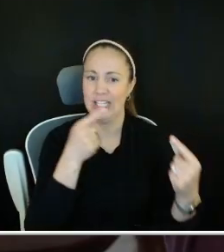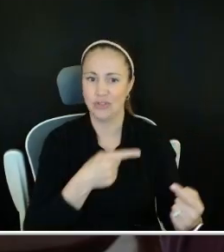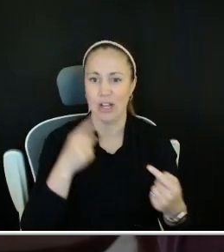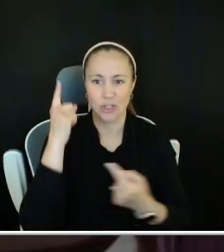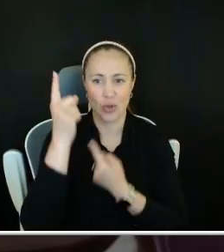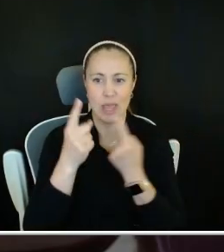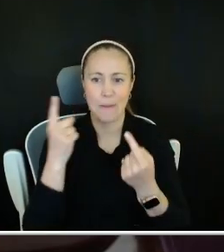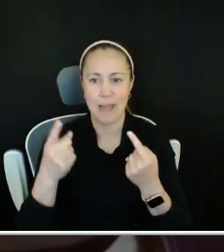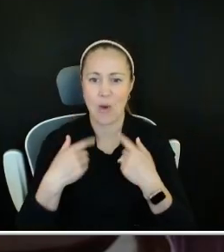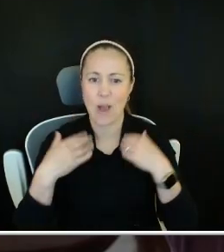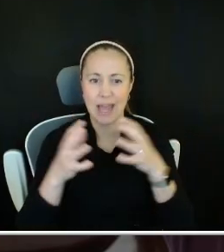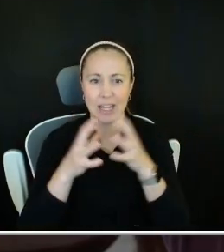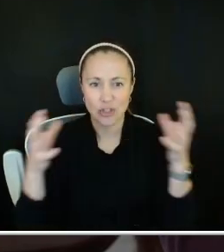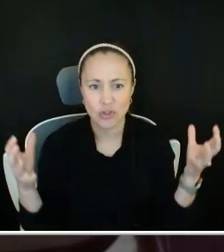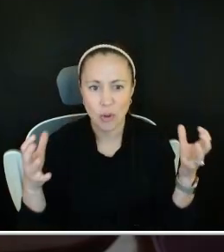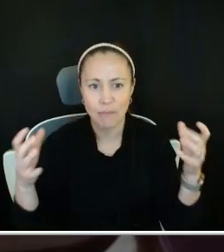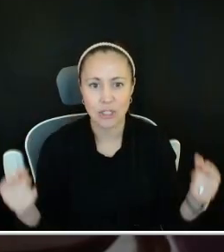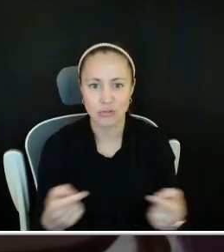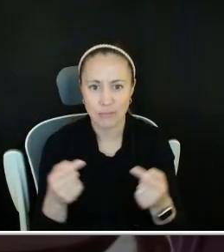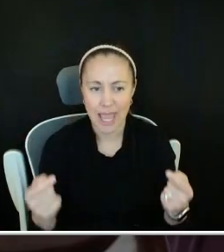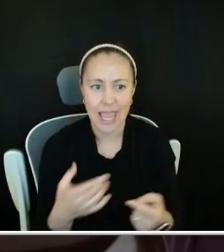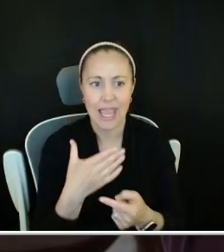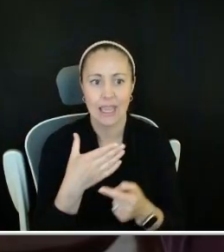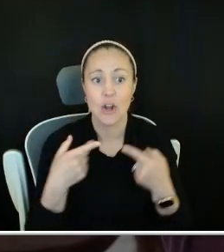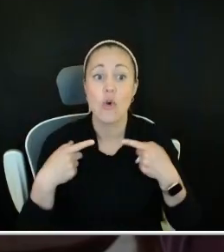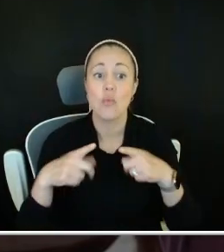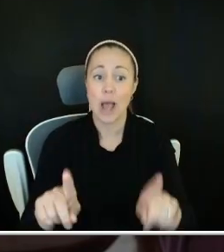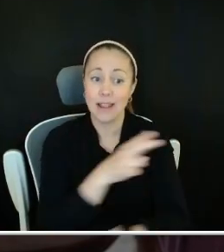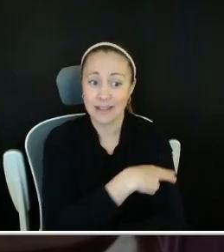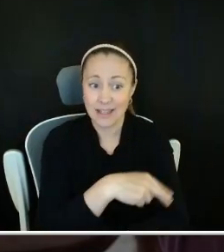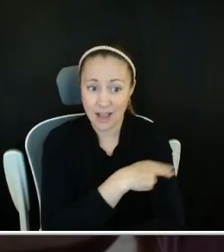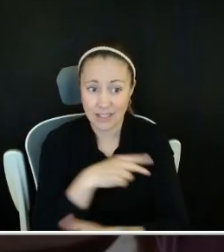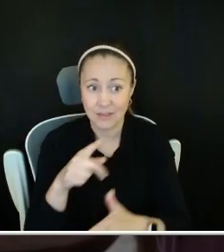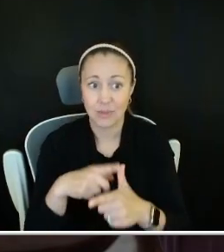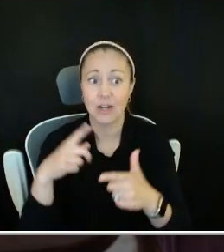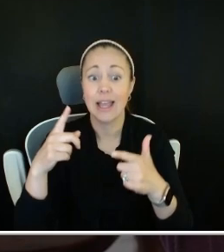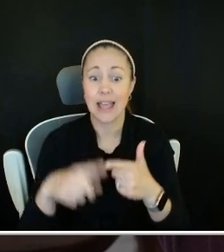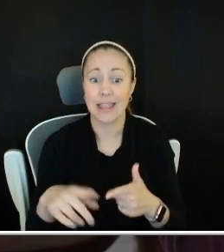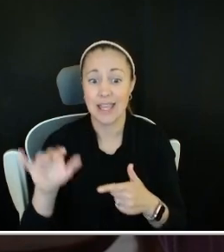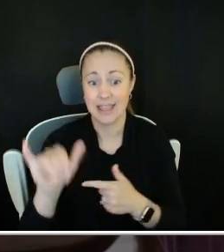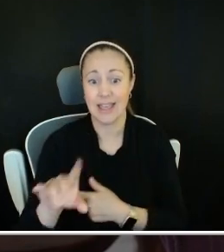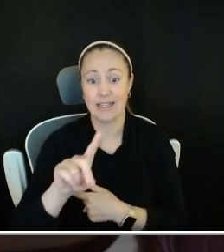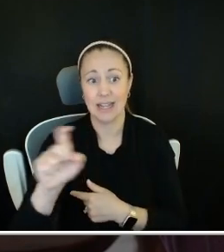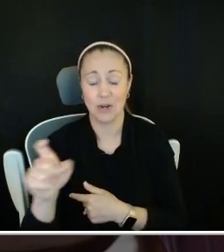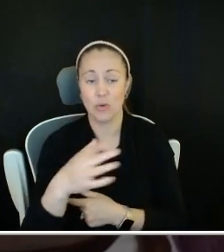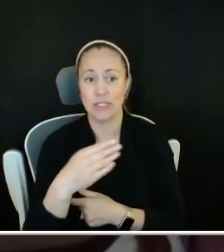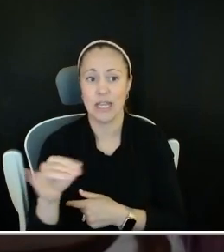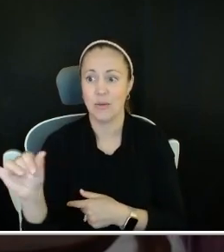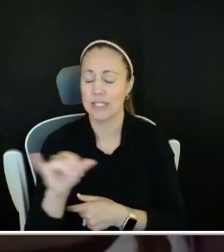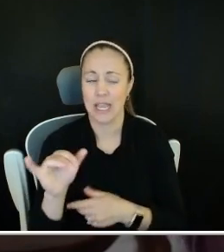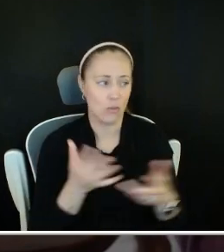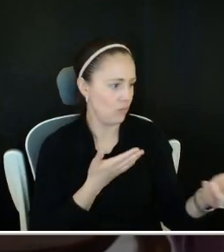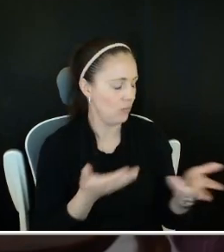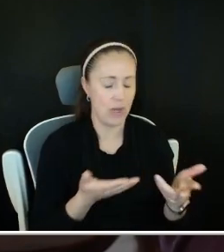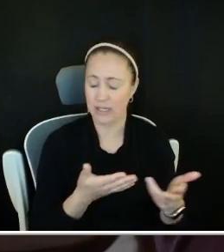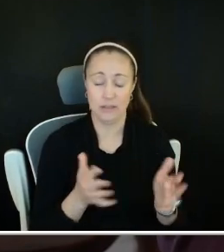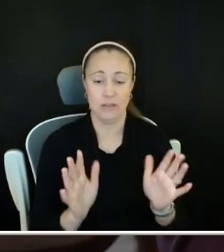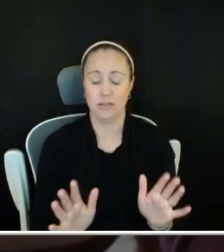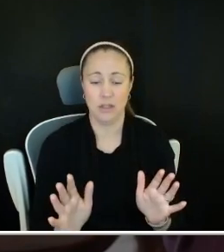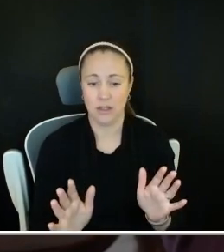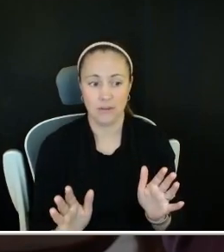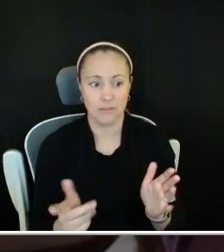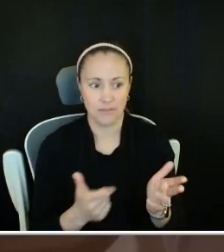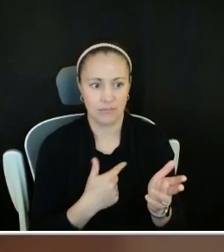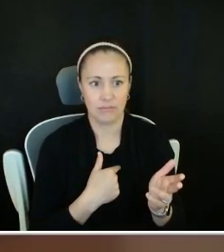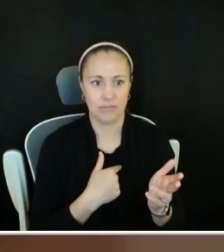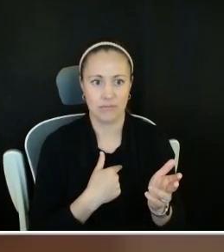pain while in the hospital, then getting this diagnosis. And it was like, wait, but I like pulled a